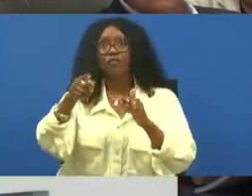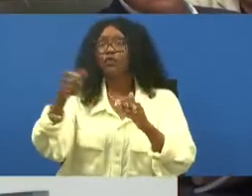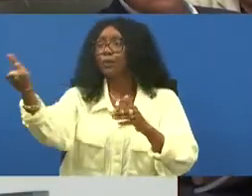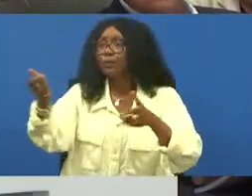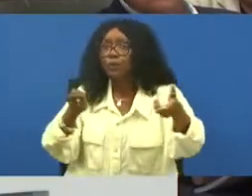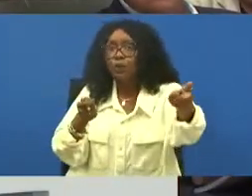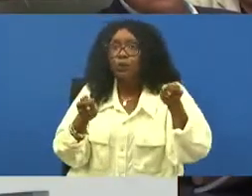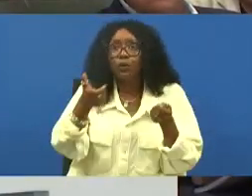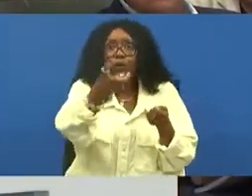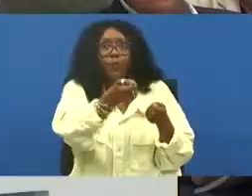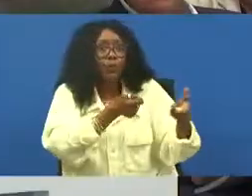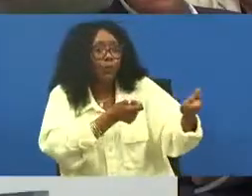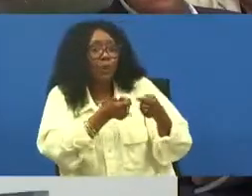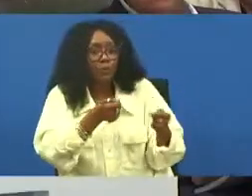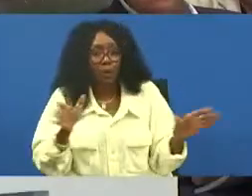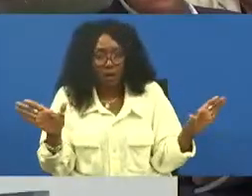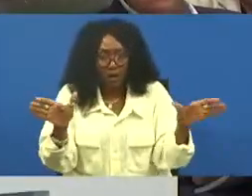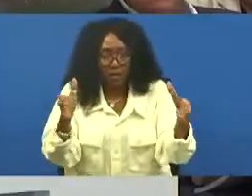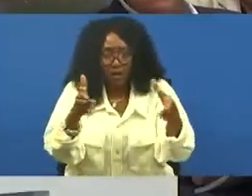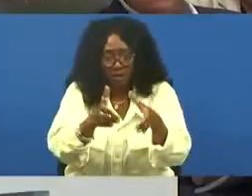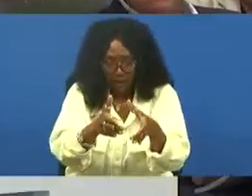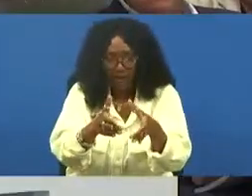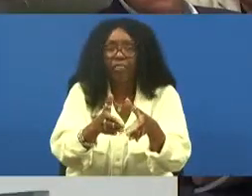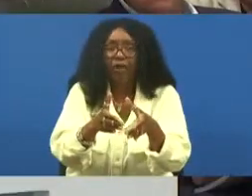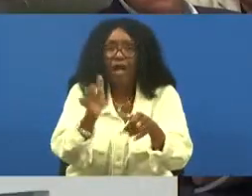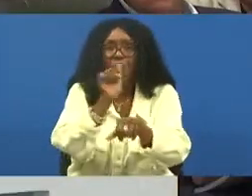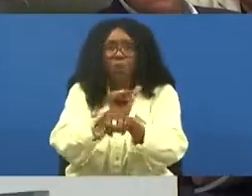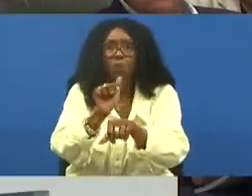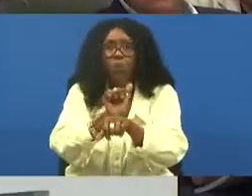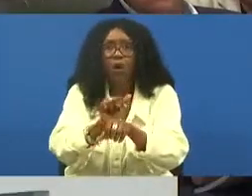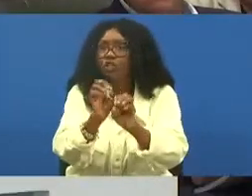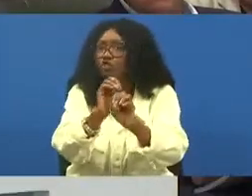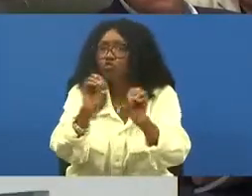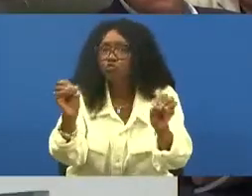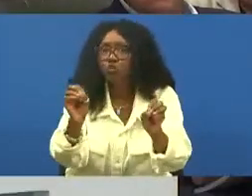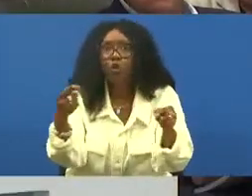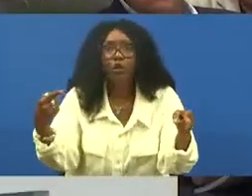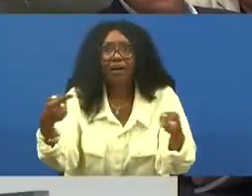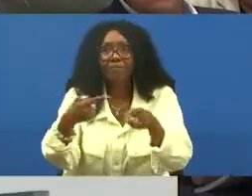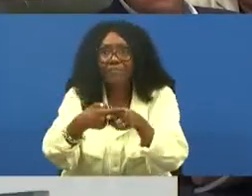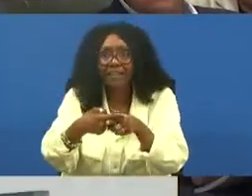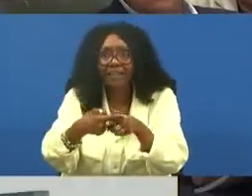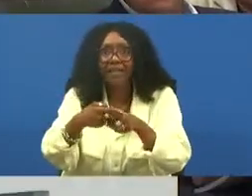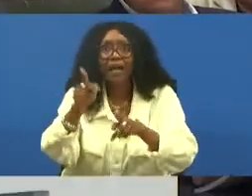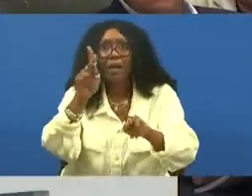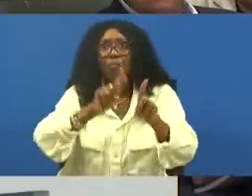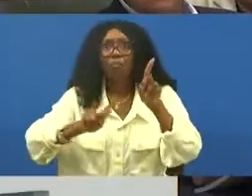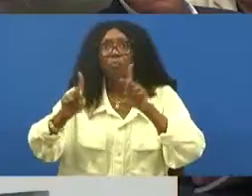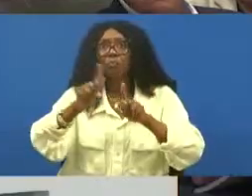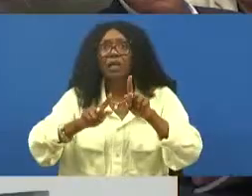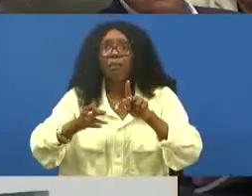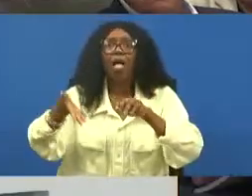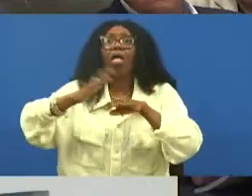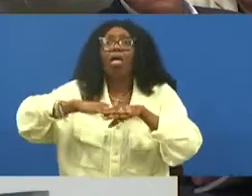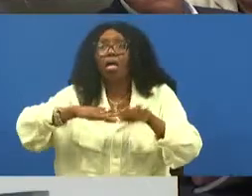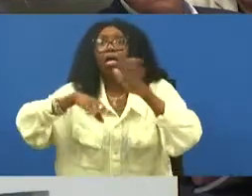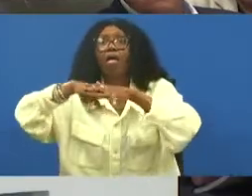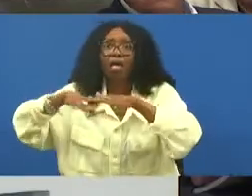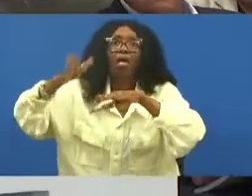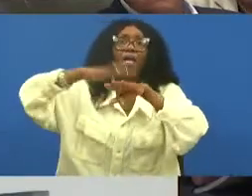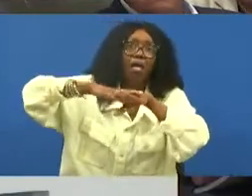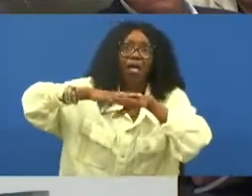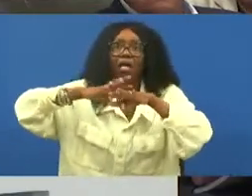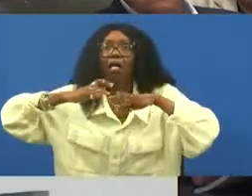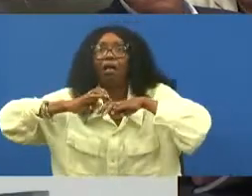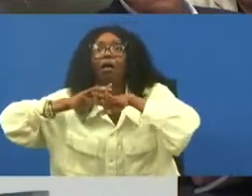stuff together and work it where there isn't conflicts, where people aren't climbing all over each other like